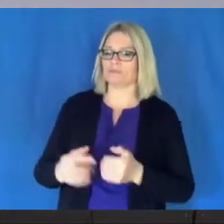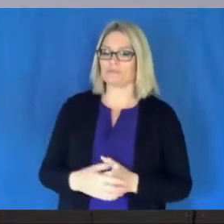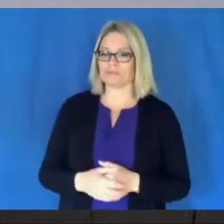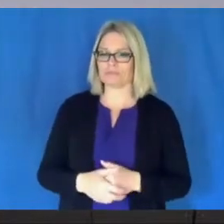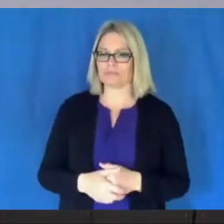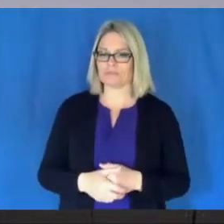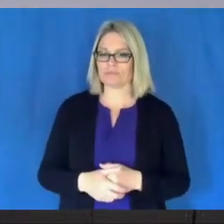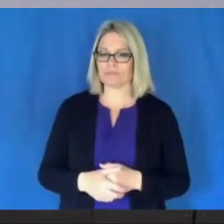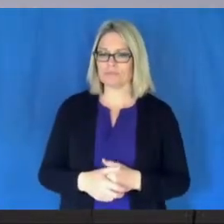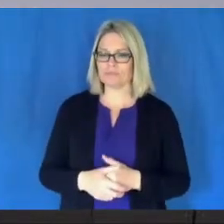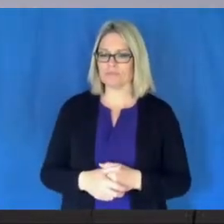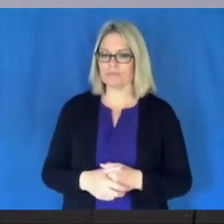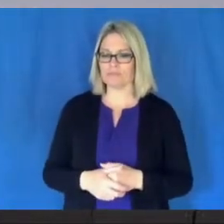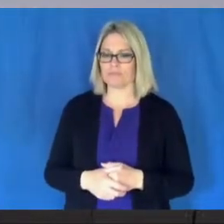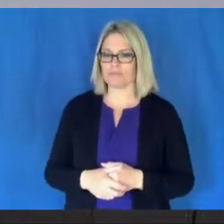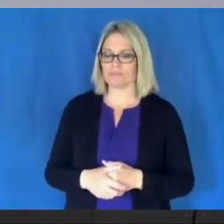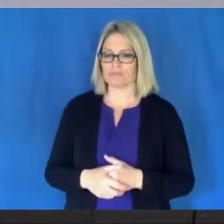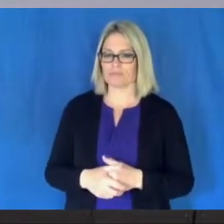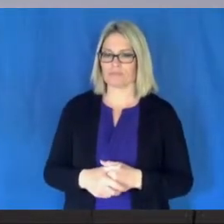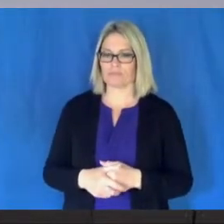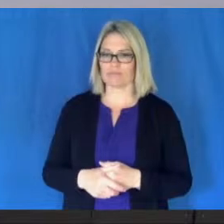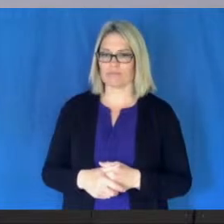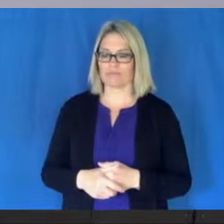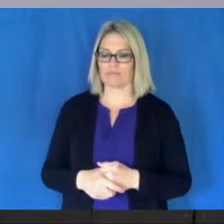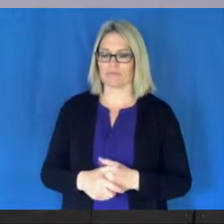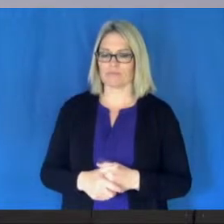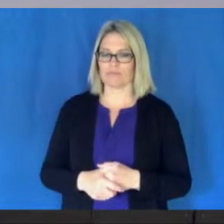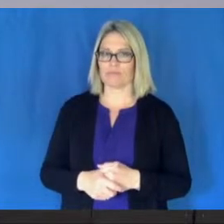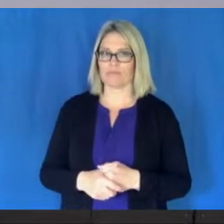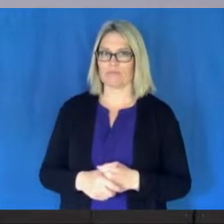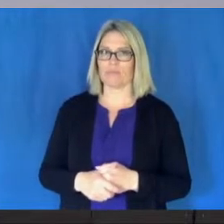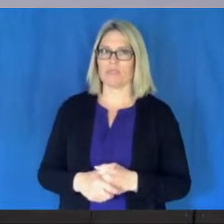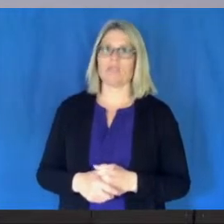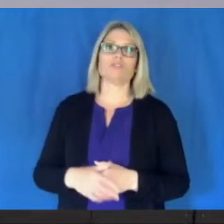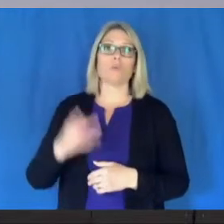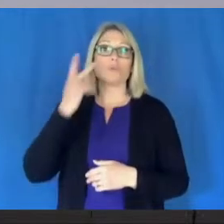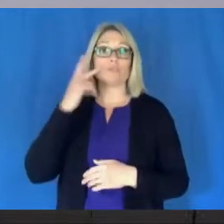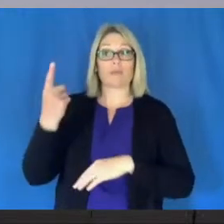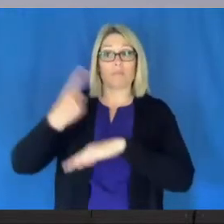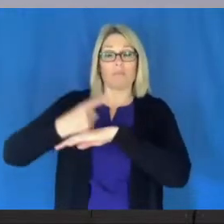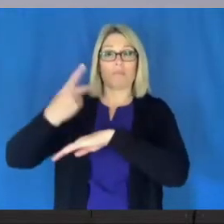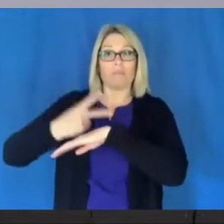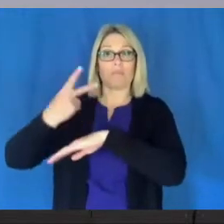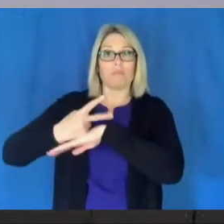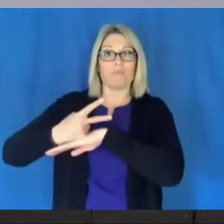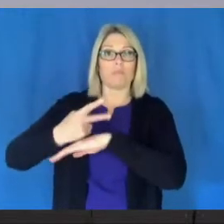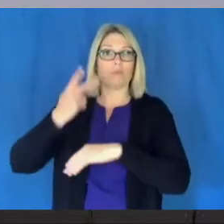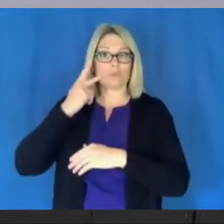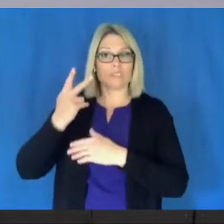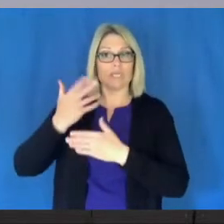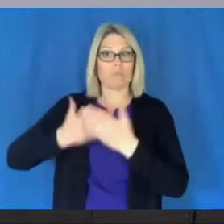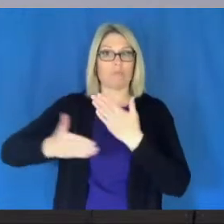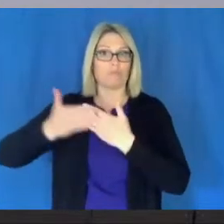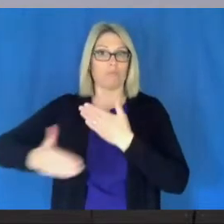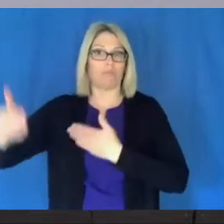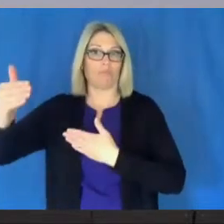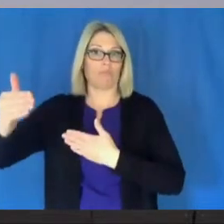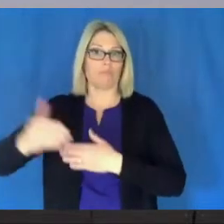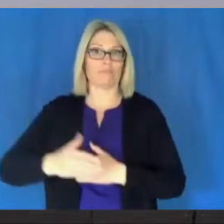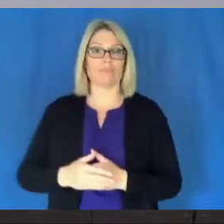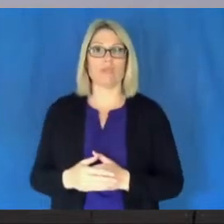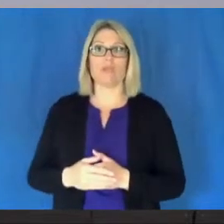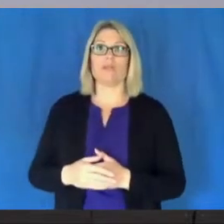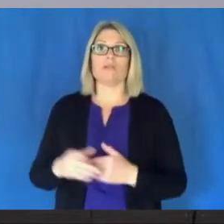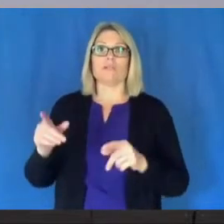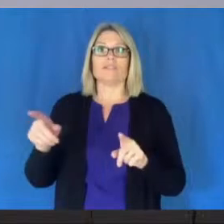part of our thinking as we go forward in the next few days. You got to be, I guess, watching the clock and